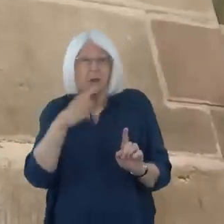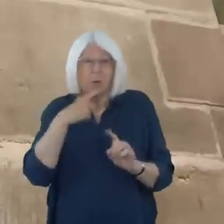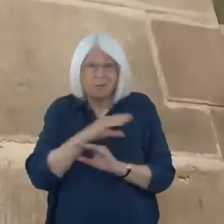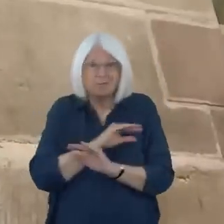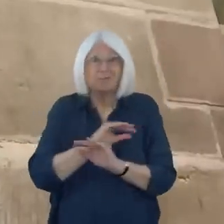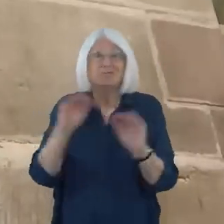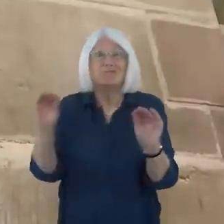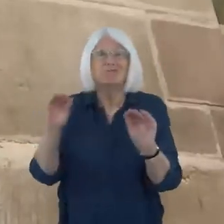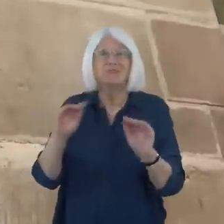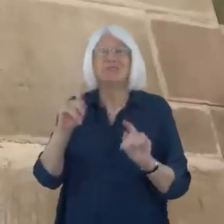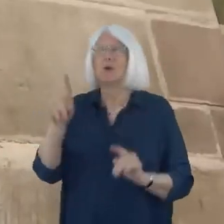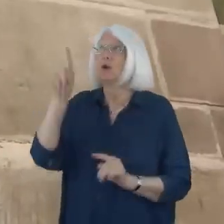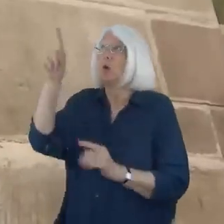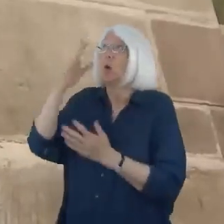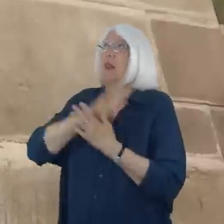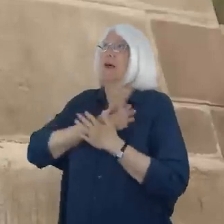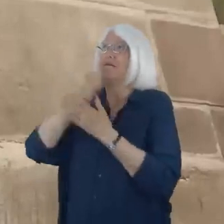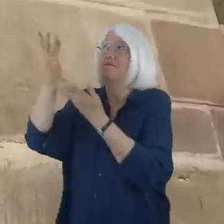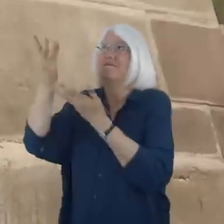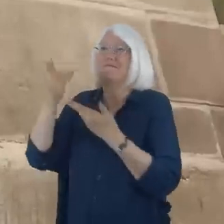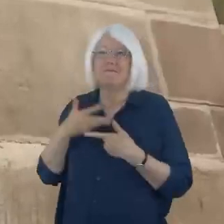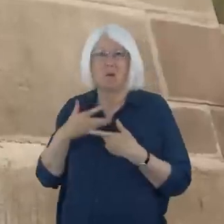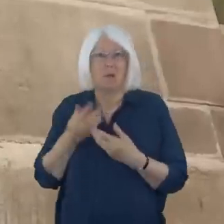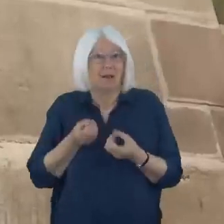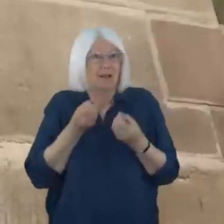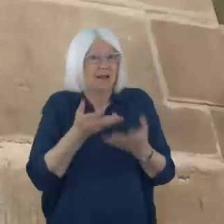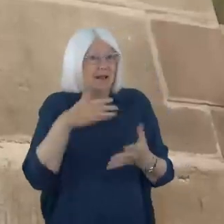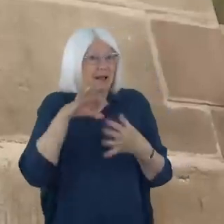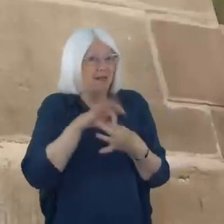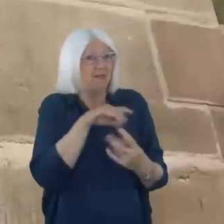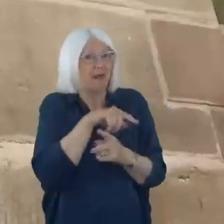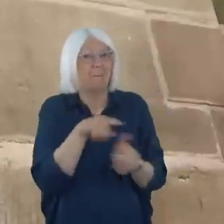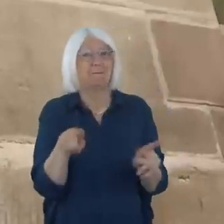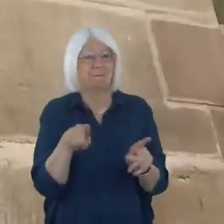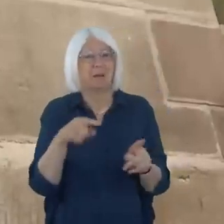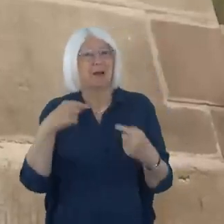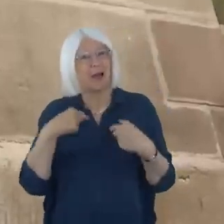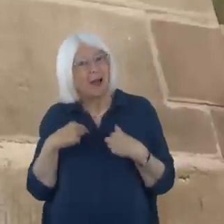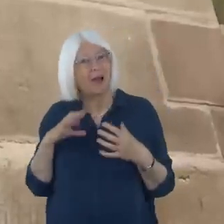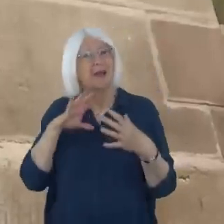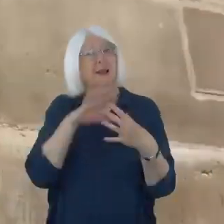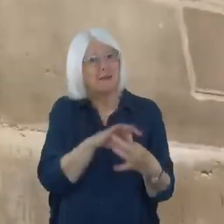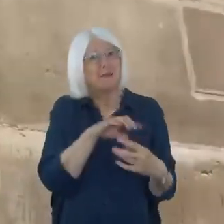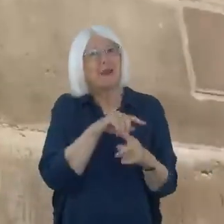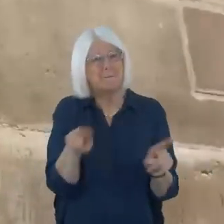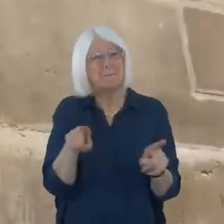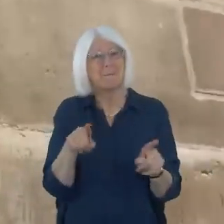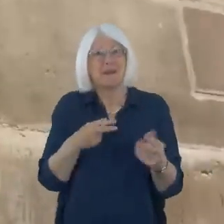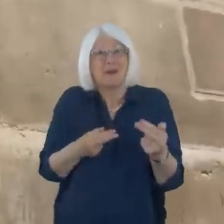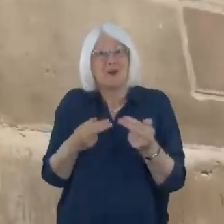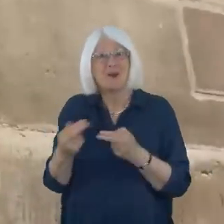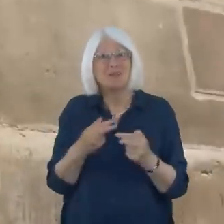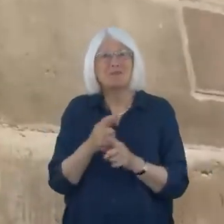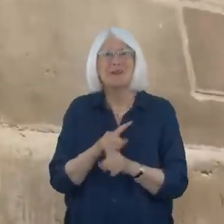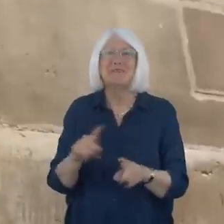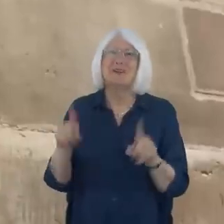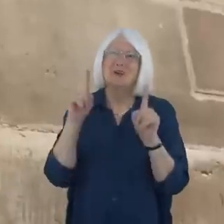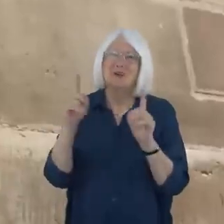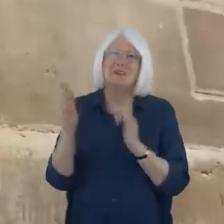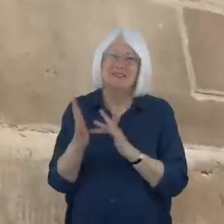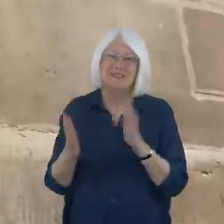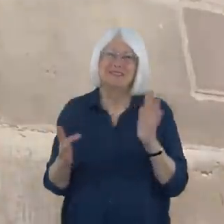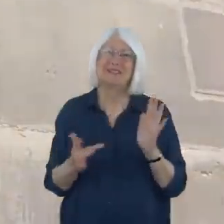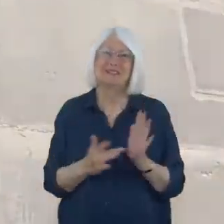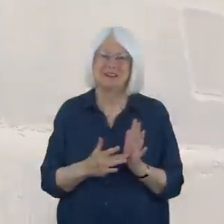so that the love with which you have loved me may be in them, and I in them. This is the Gospel of our